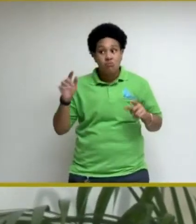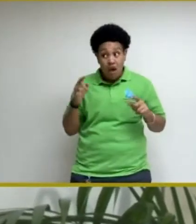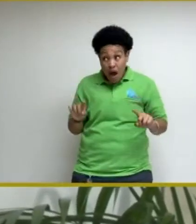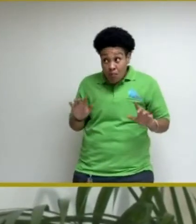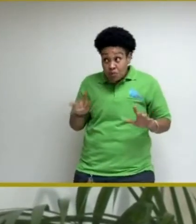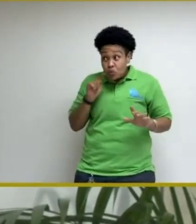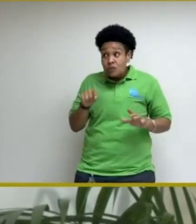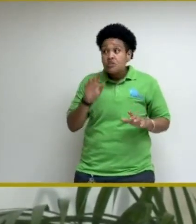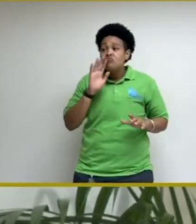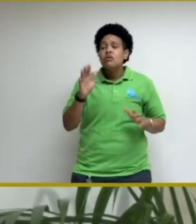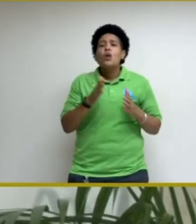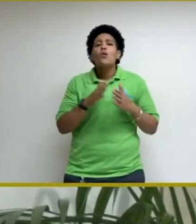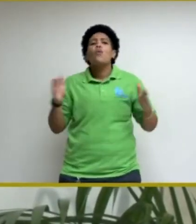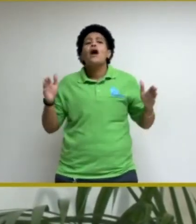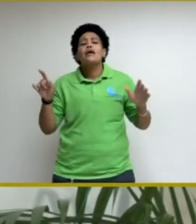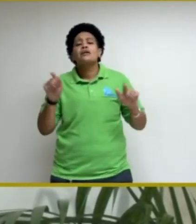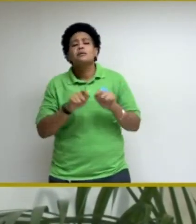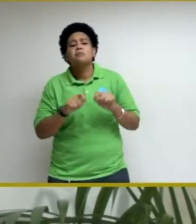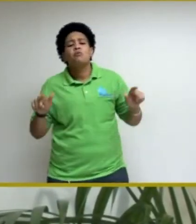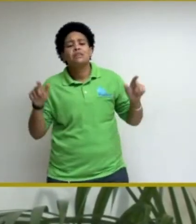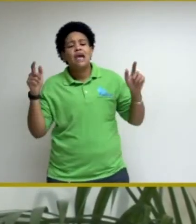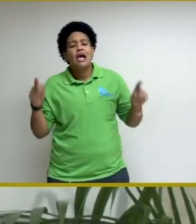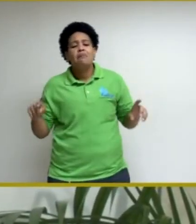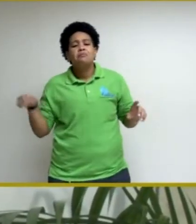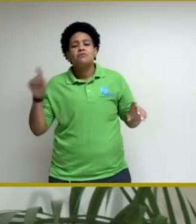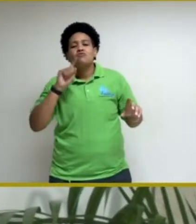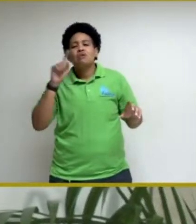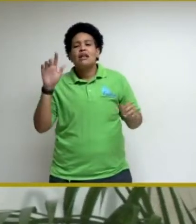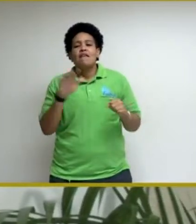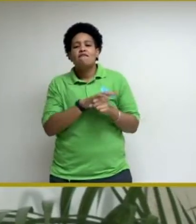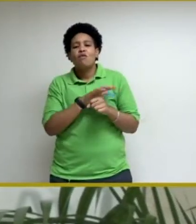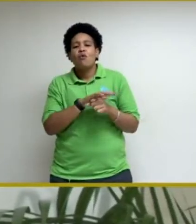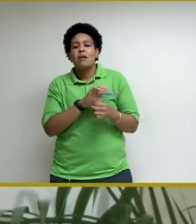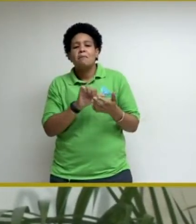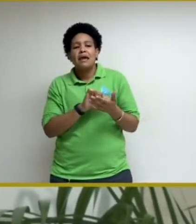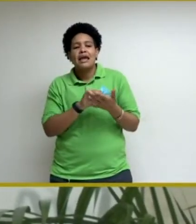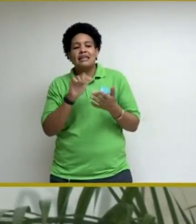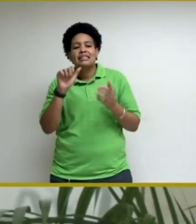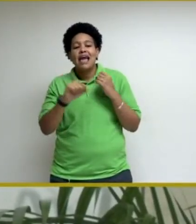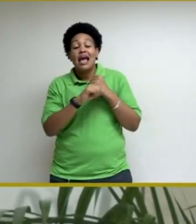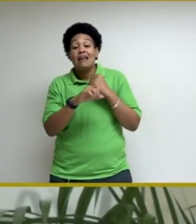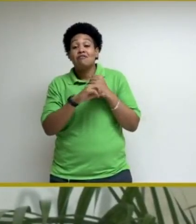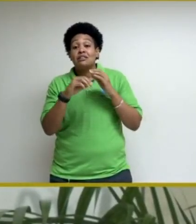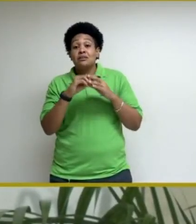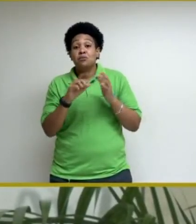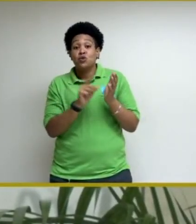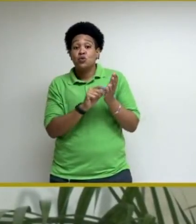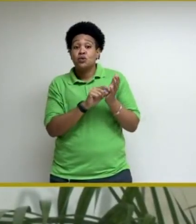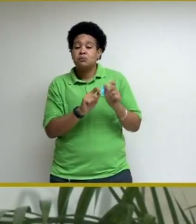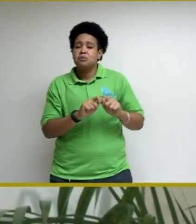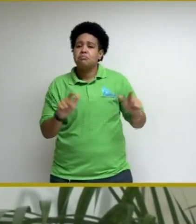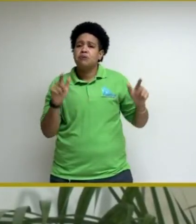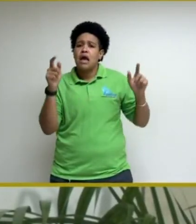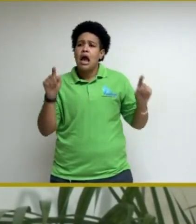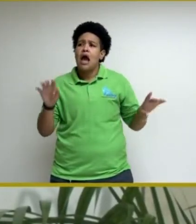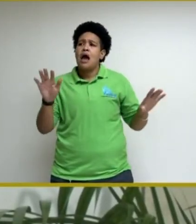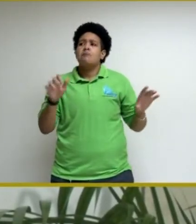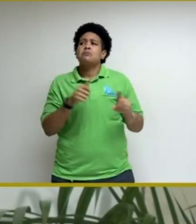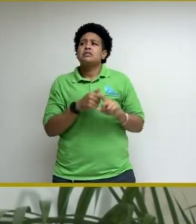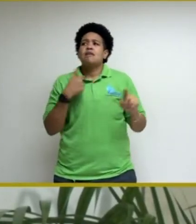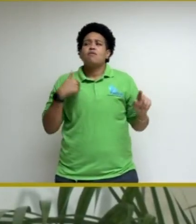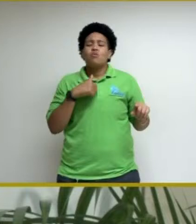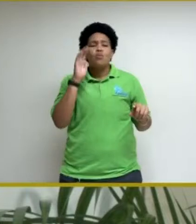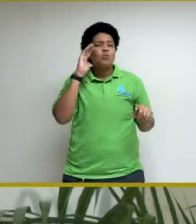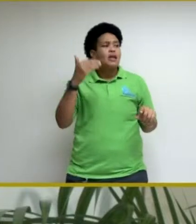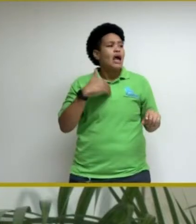So this has been widely publicized. There has been a full-page ad in the newspaper, and we would